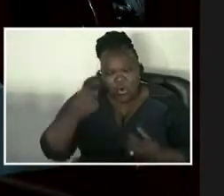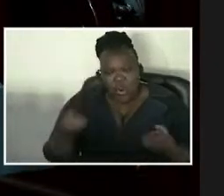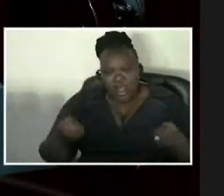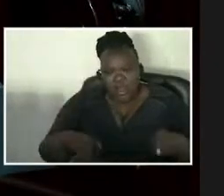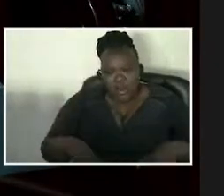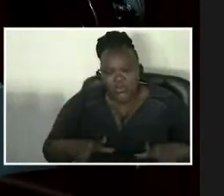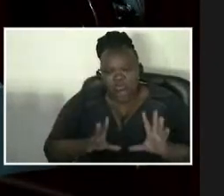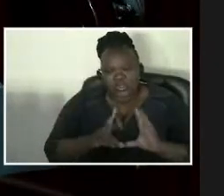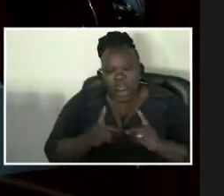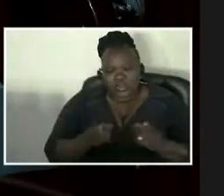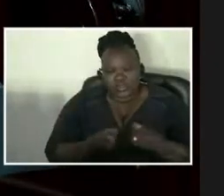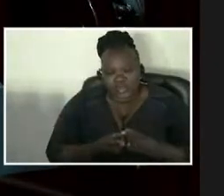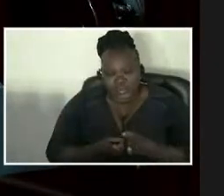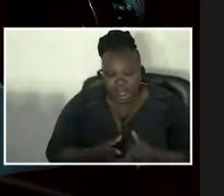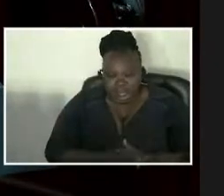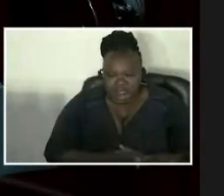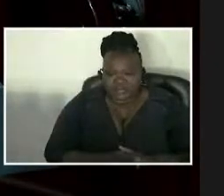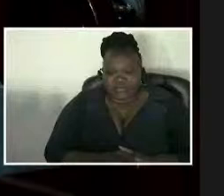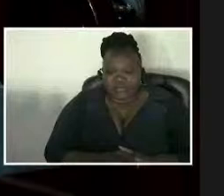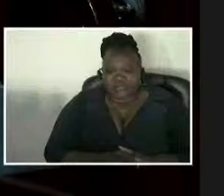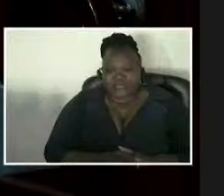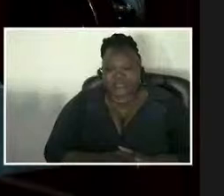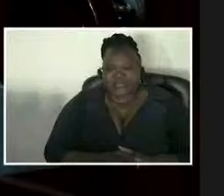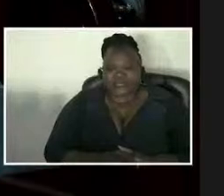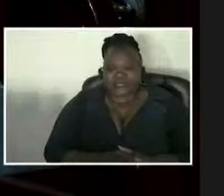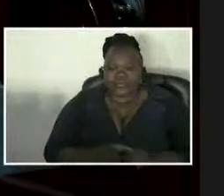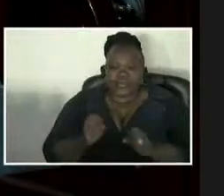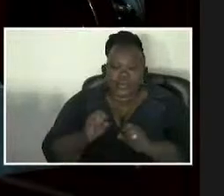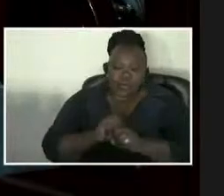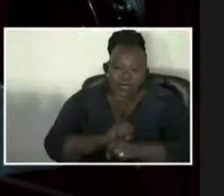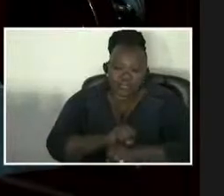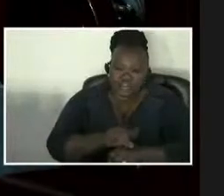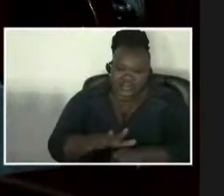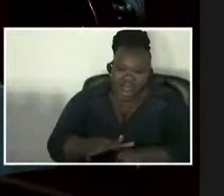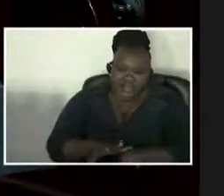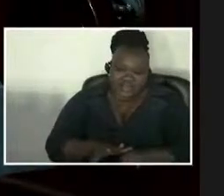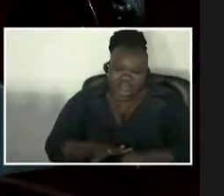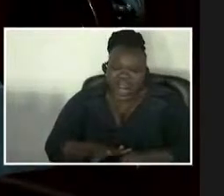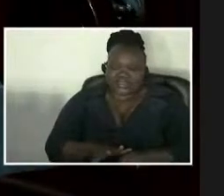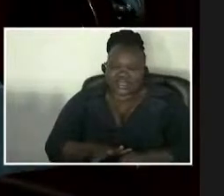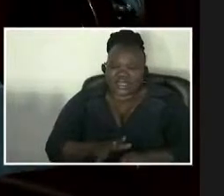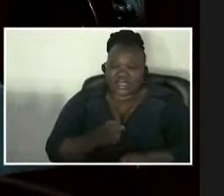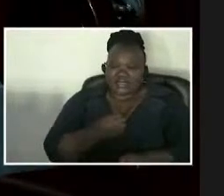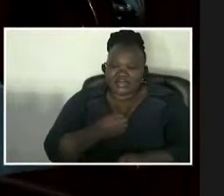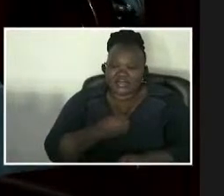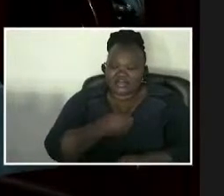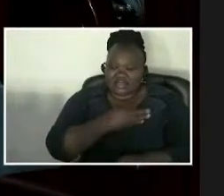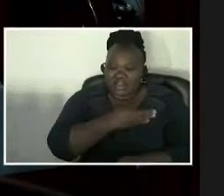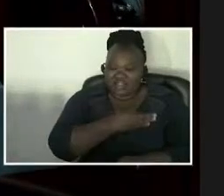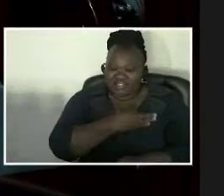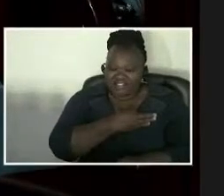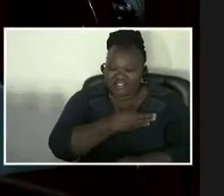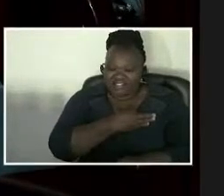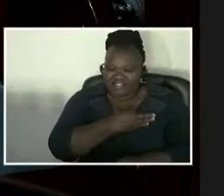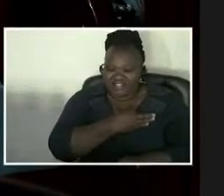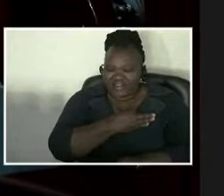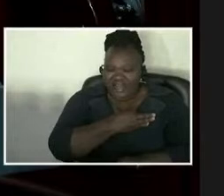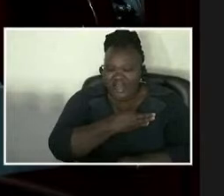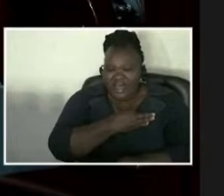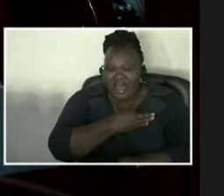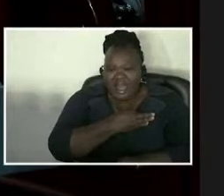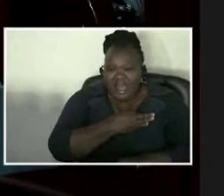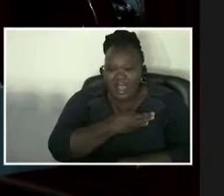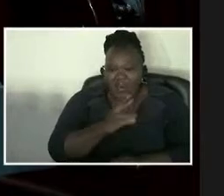the department concurrently the corporate 19 contracted staff are also not fully funded as they are